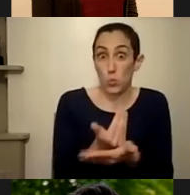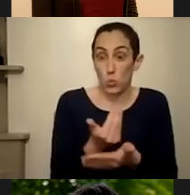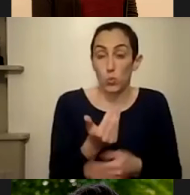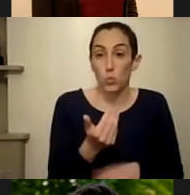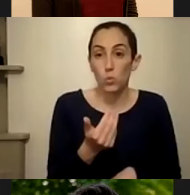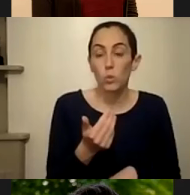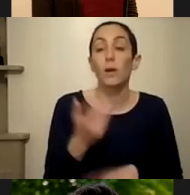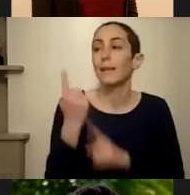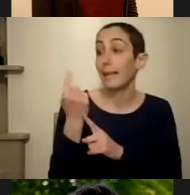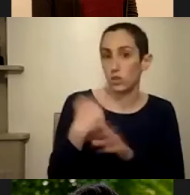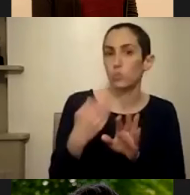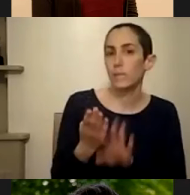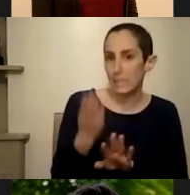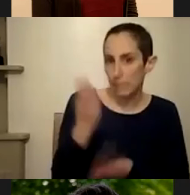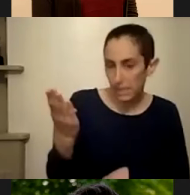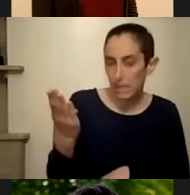last year,